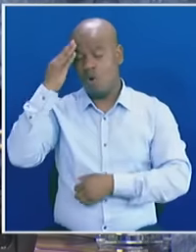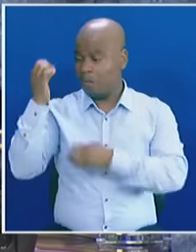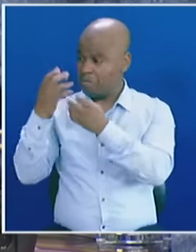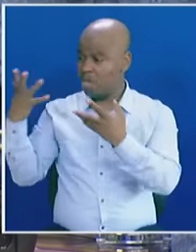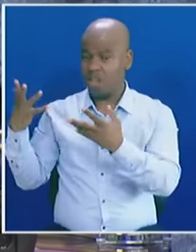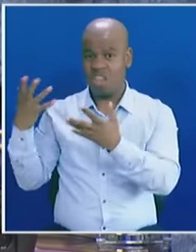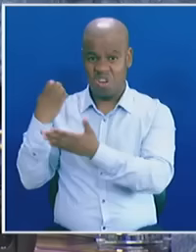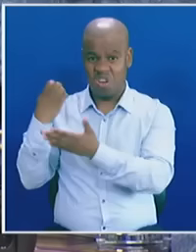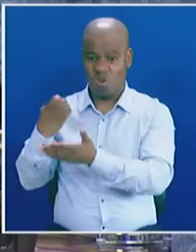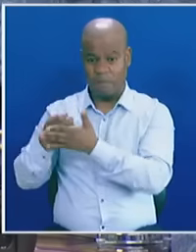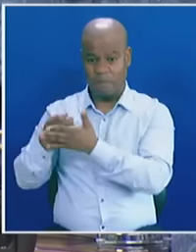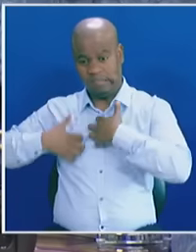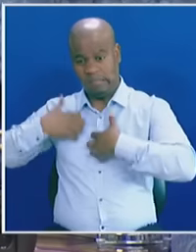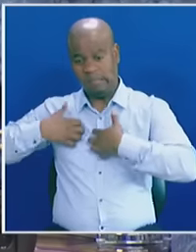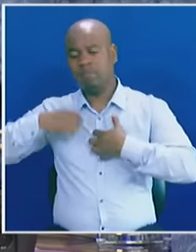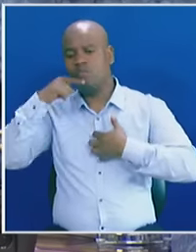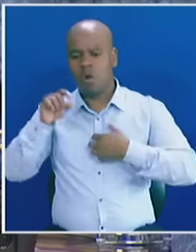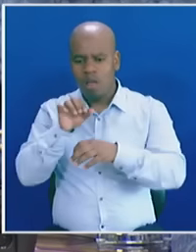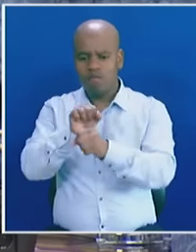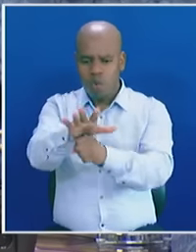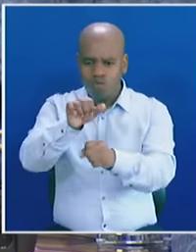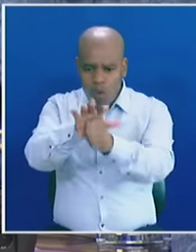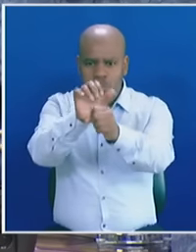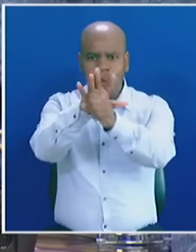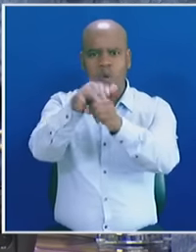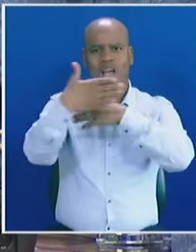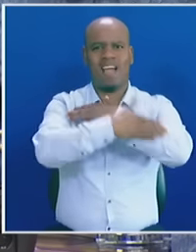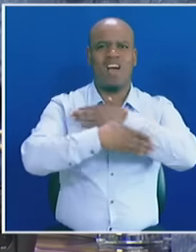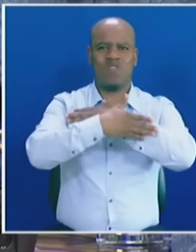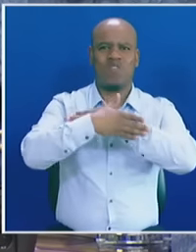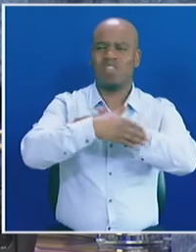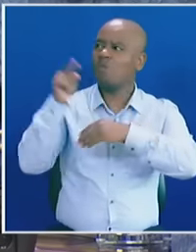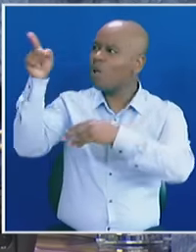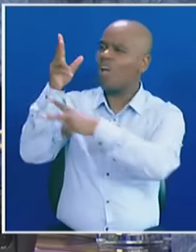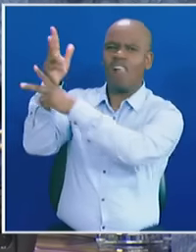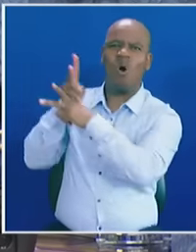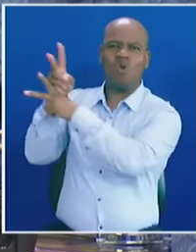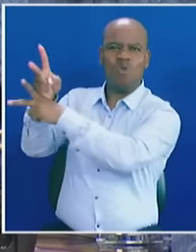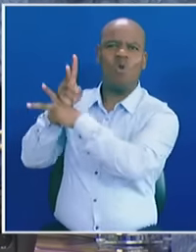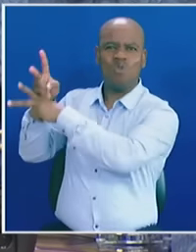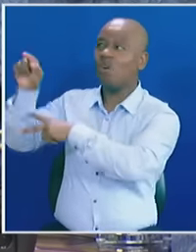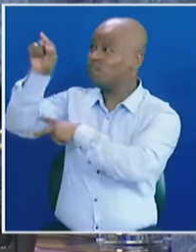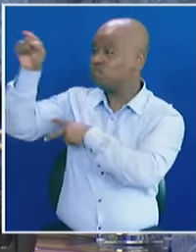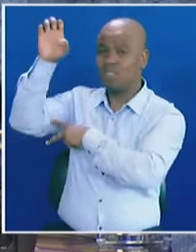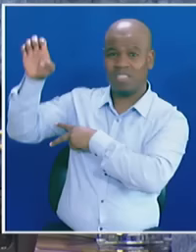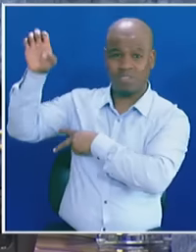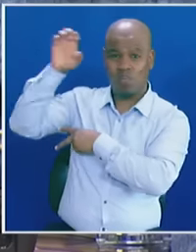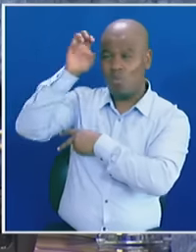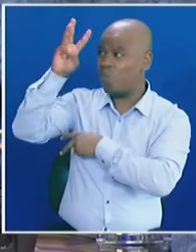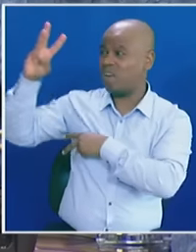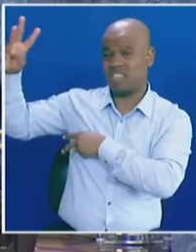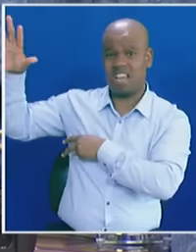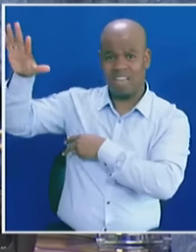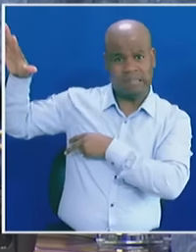around influencing our developing countries to take loans, unjustifiable loans, from these Western masters